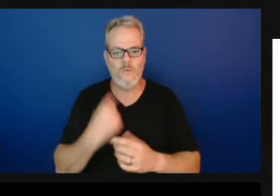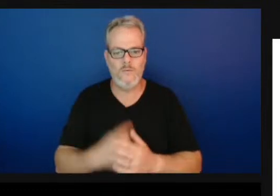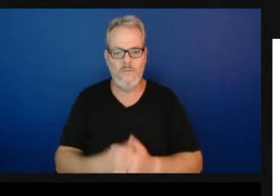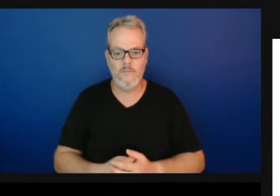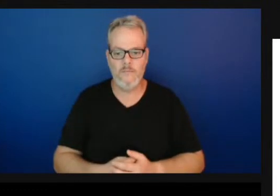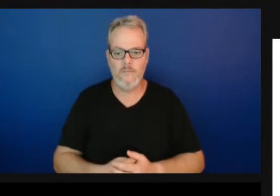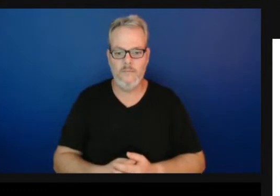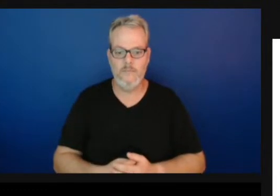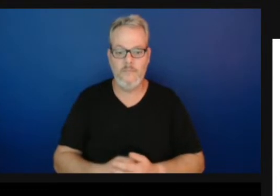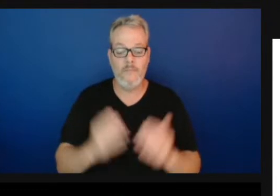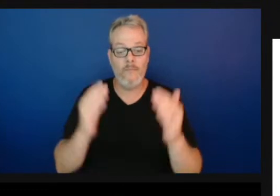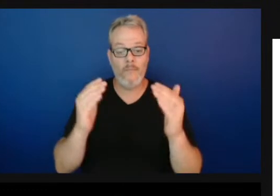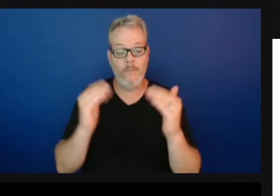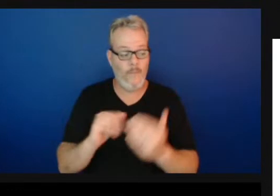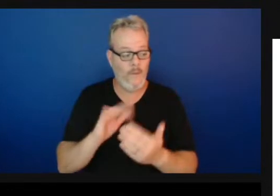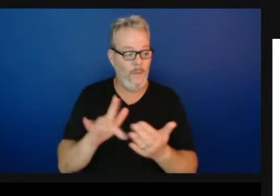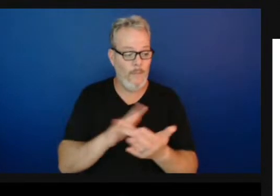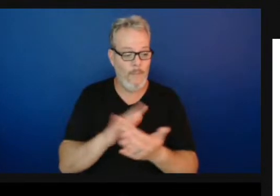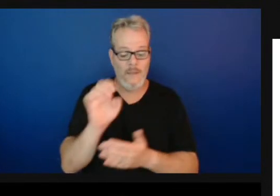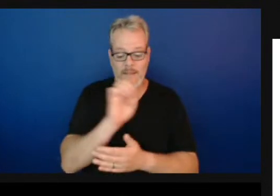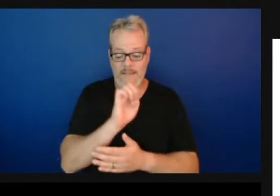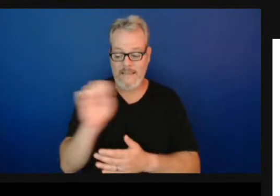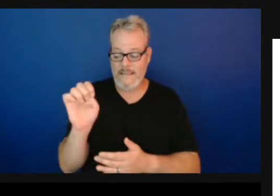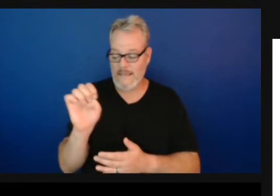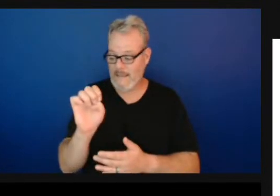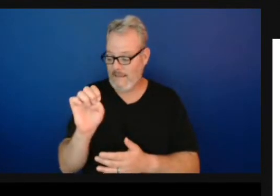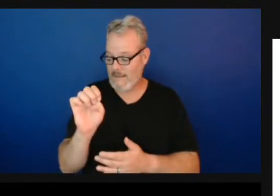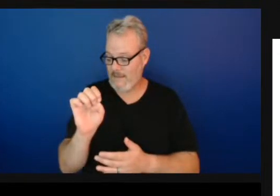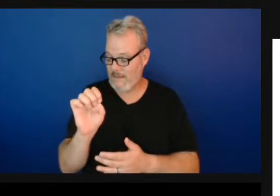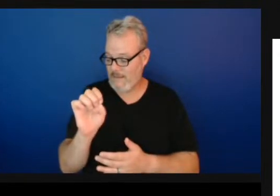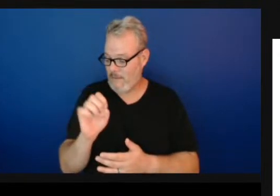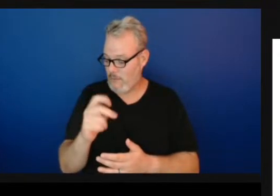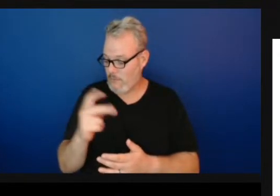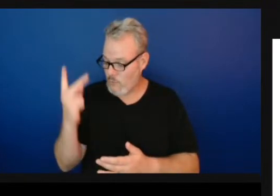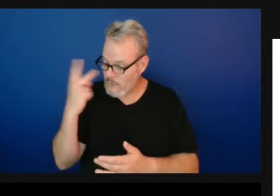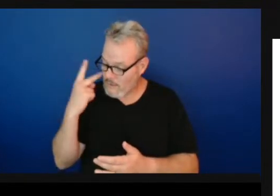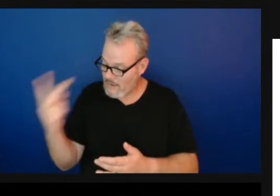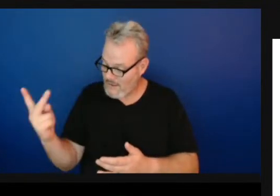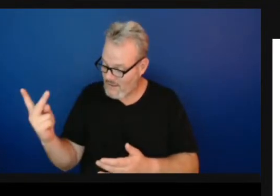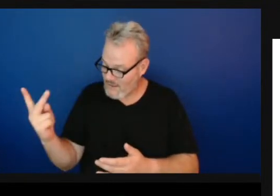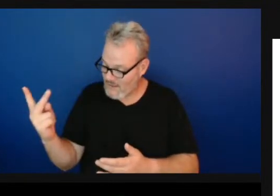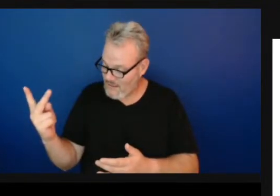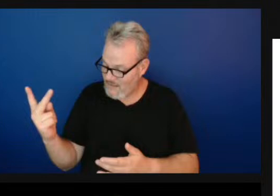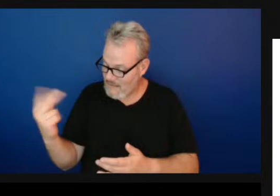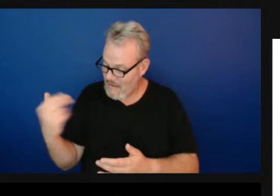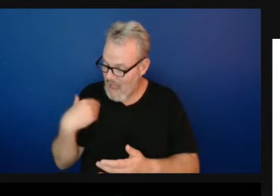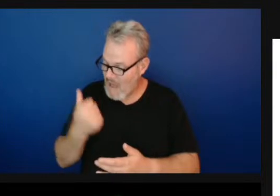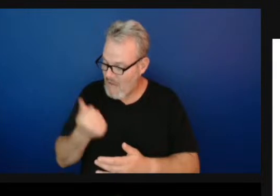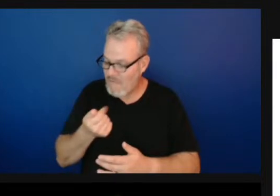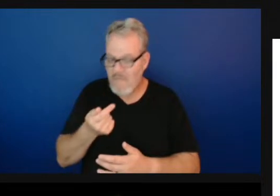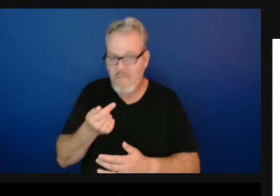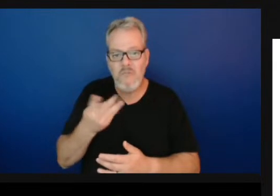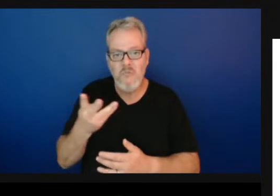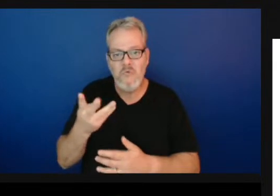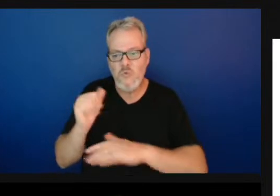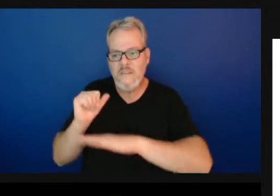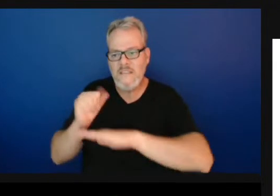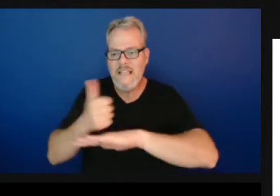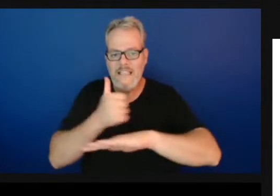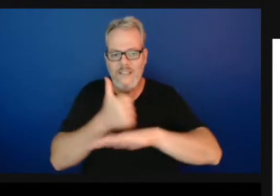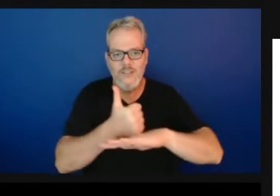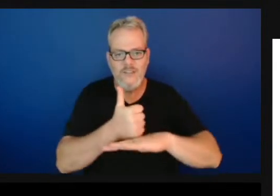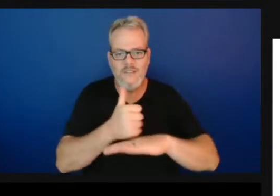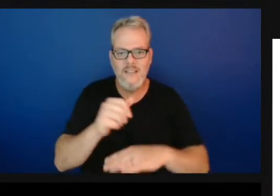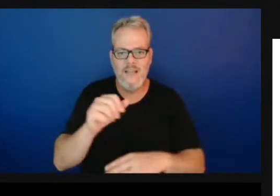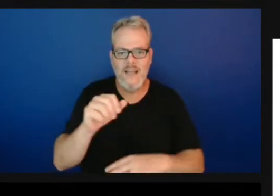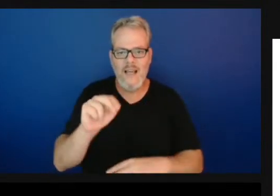Then we get to the Middle East Rift. Now we get to the Middle East Rift at Kananuyohamo. It's got a couple of stations, NUPM and MMAU.